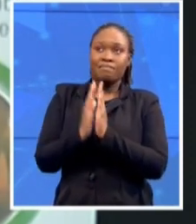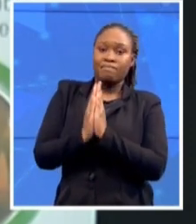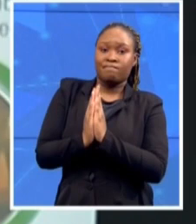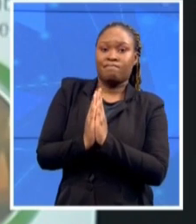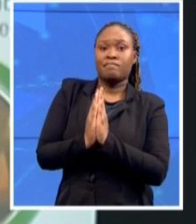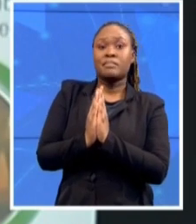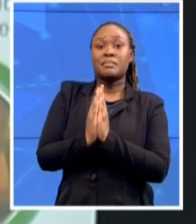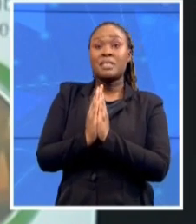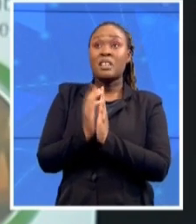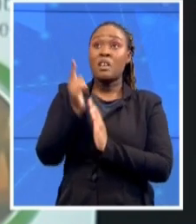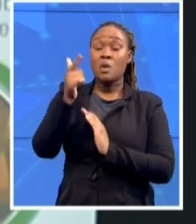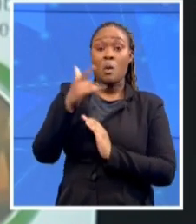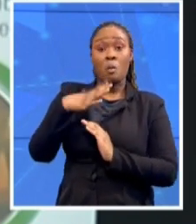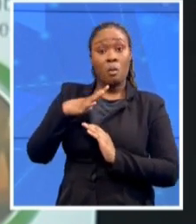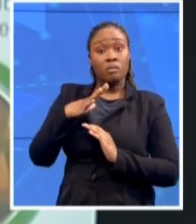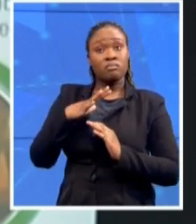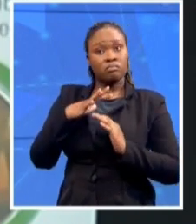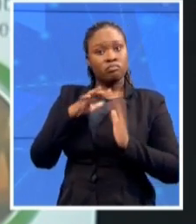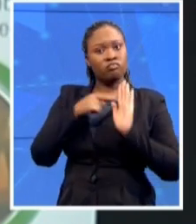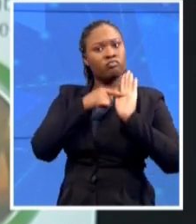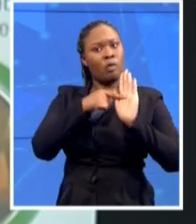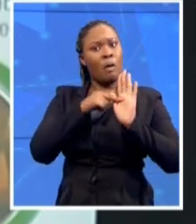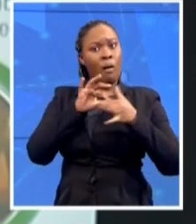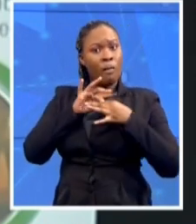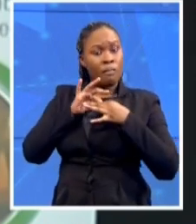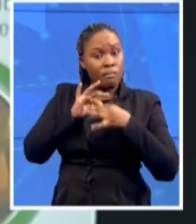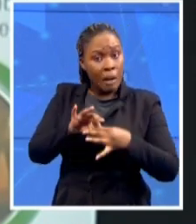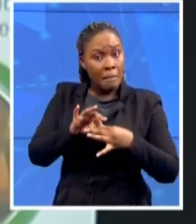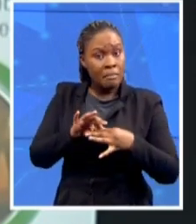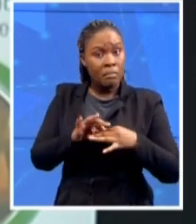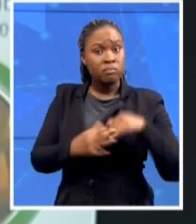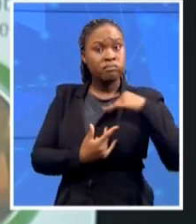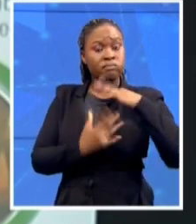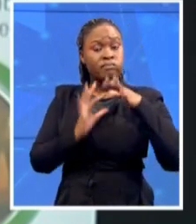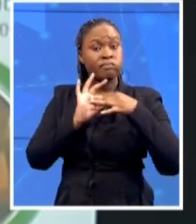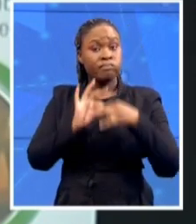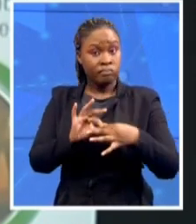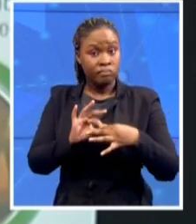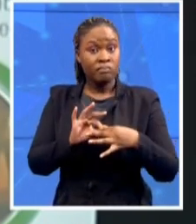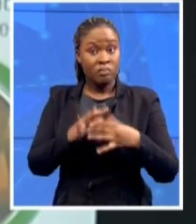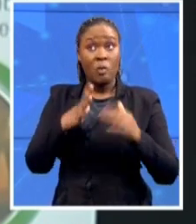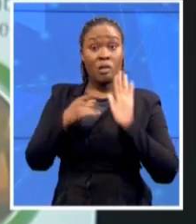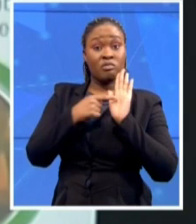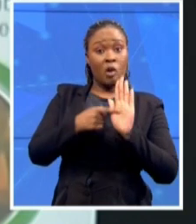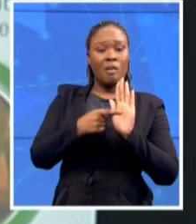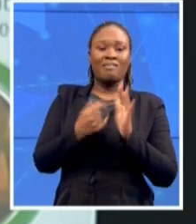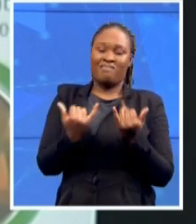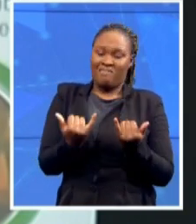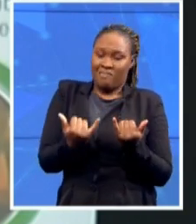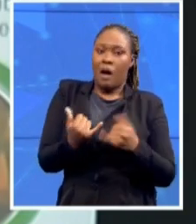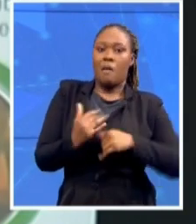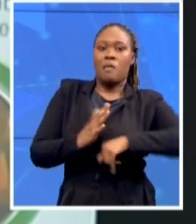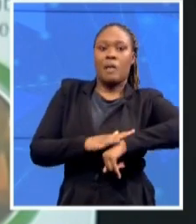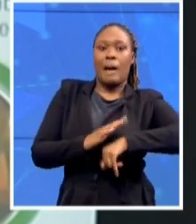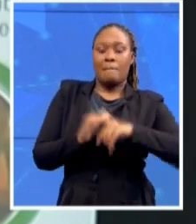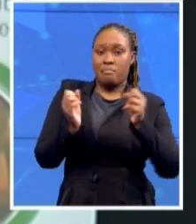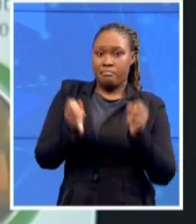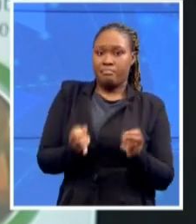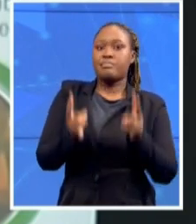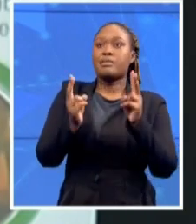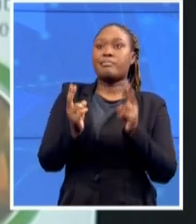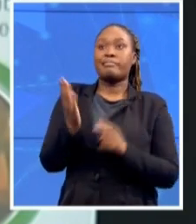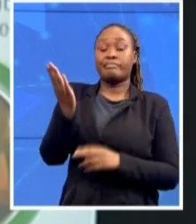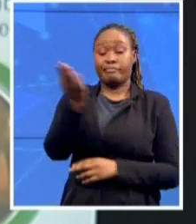what the President said in the State of the Nation address, here is the test today. Back Cape